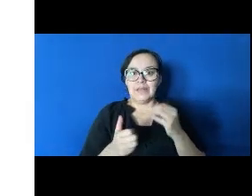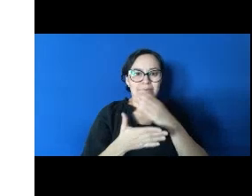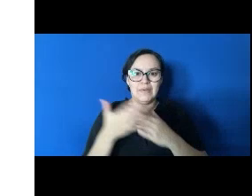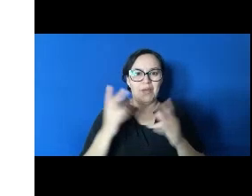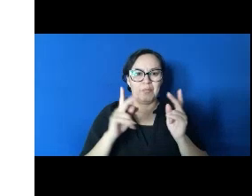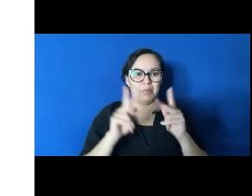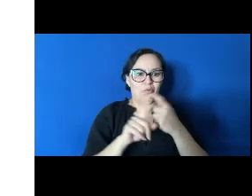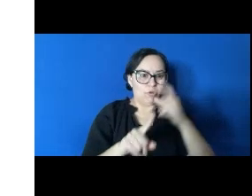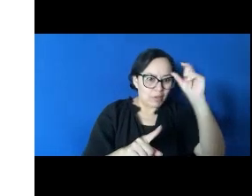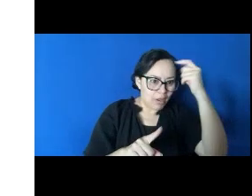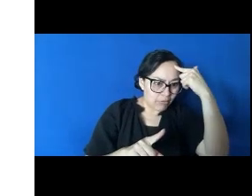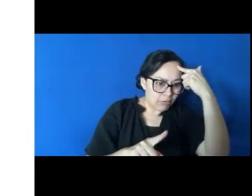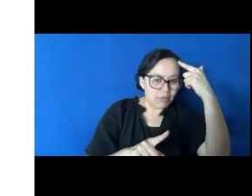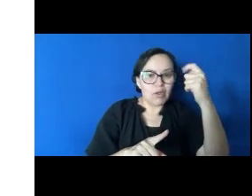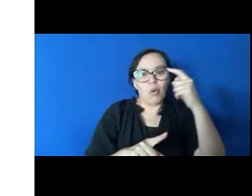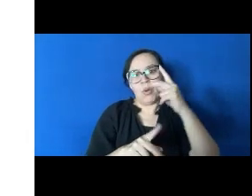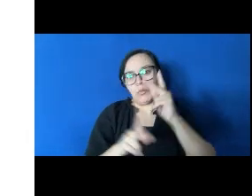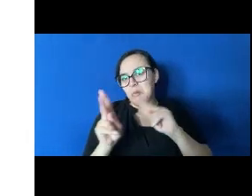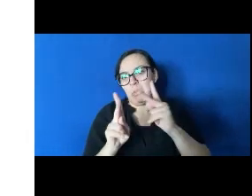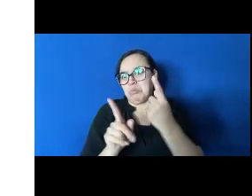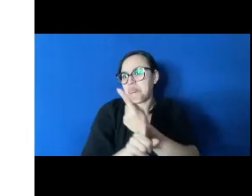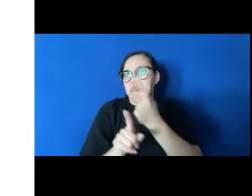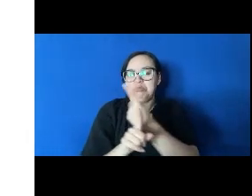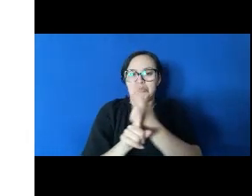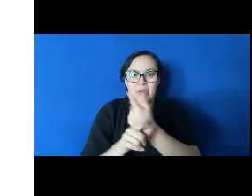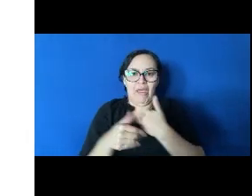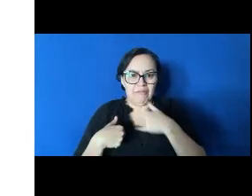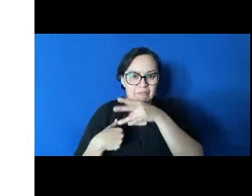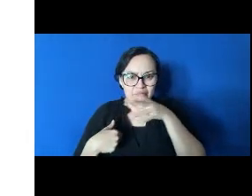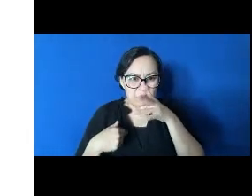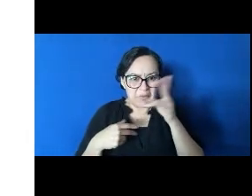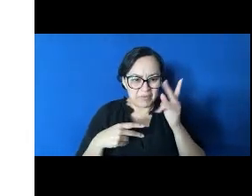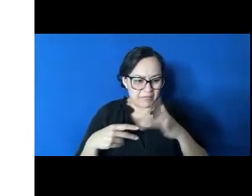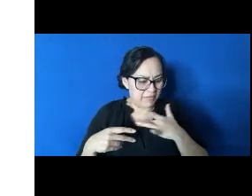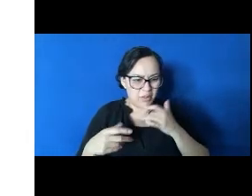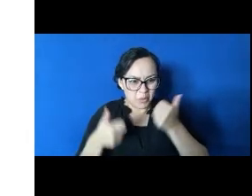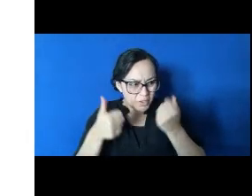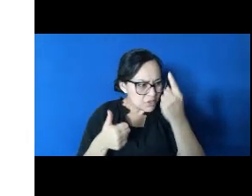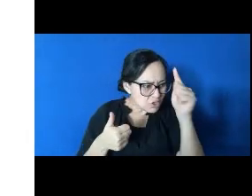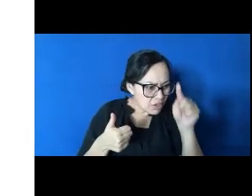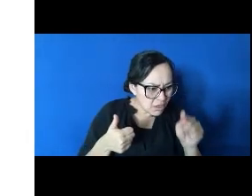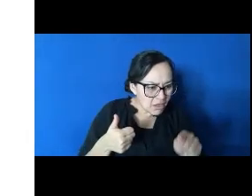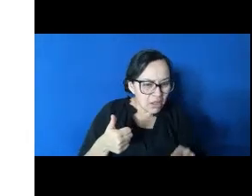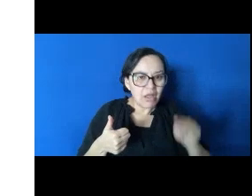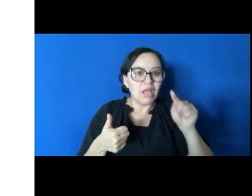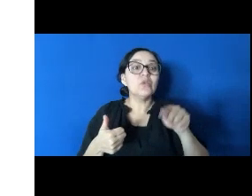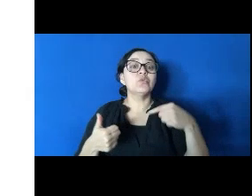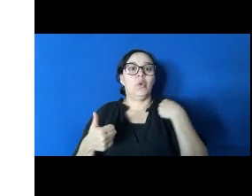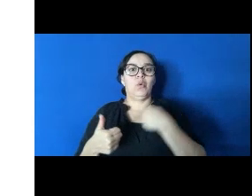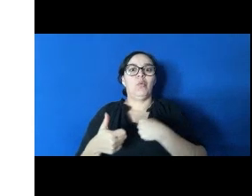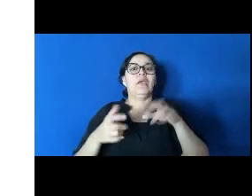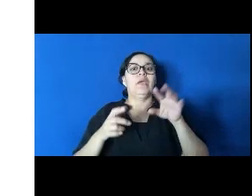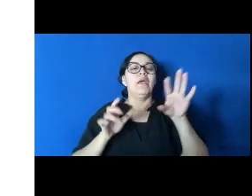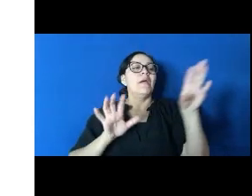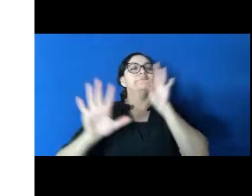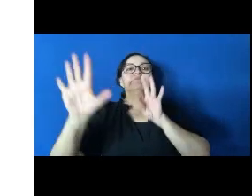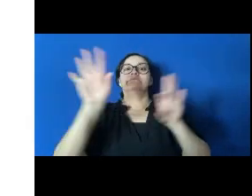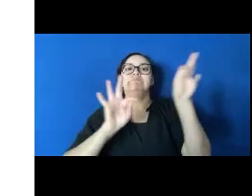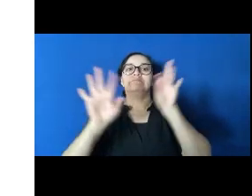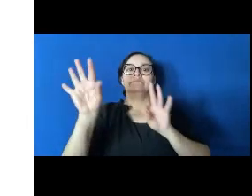for the accesar public esa entities, información. Así que for them to esta access herramienta the es un information. So facilitador this is a de facilitator recopilar toda esa data